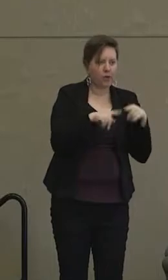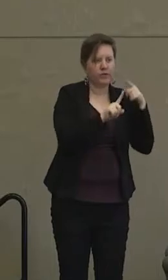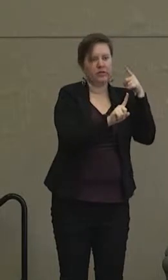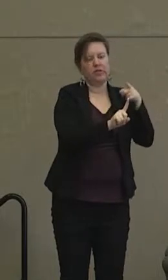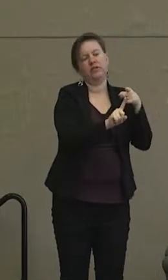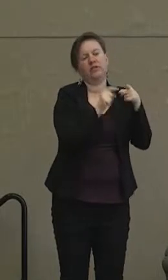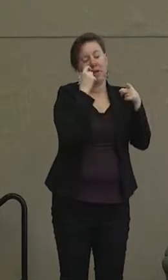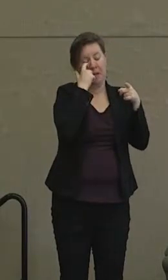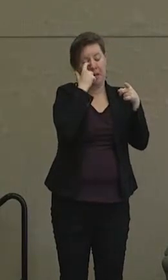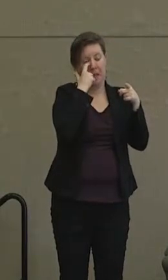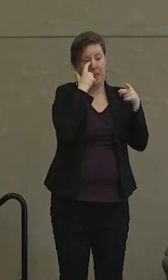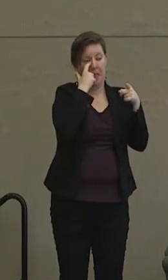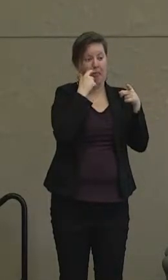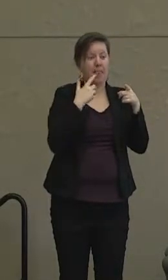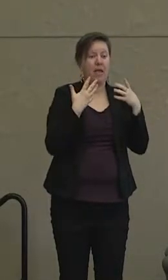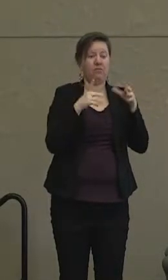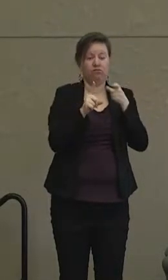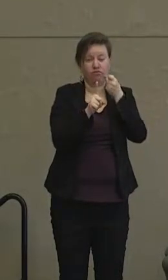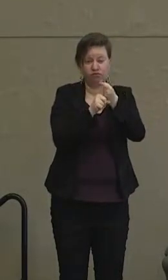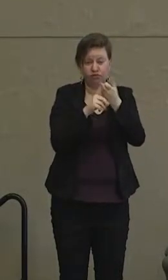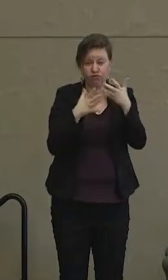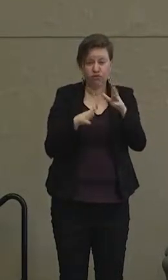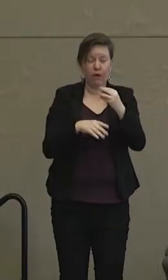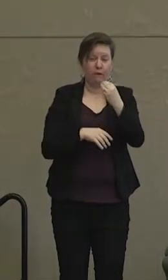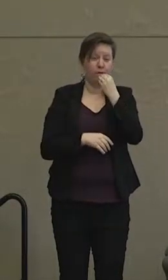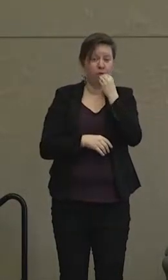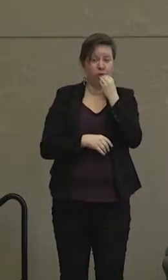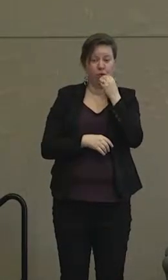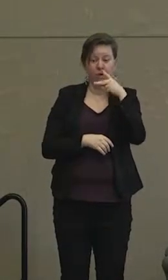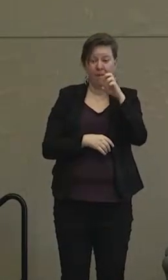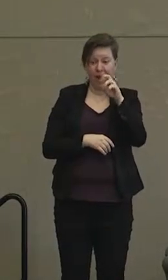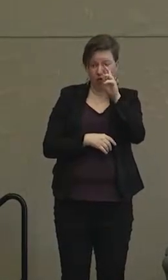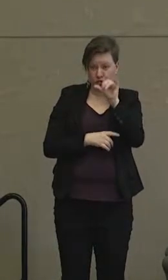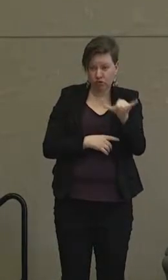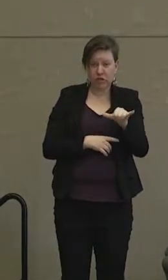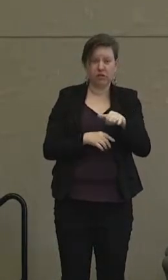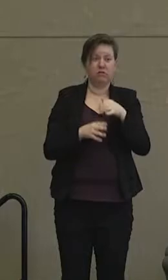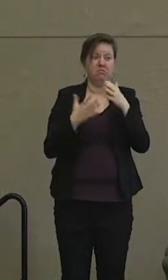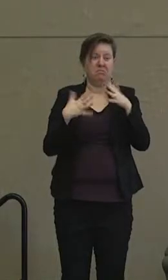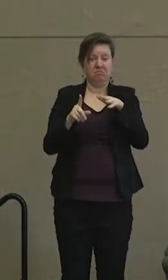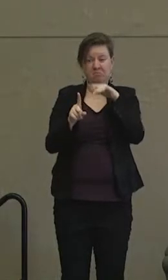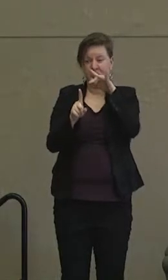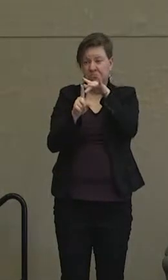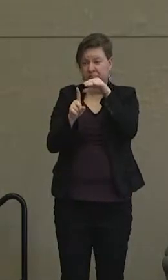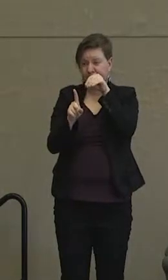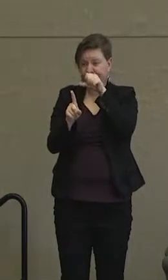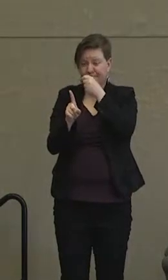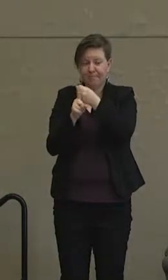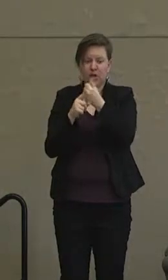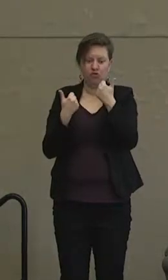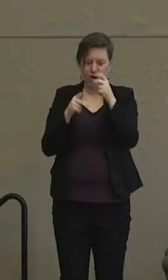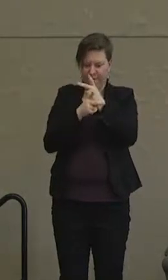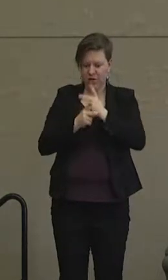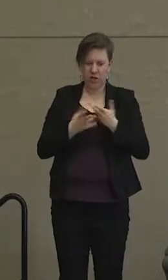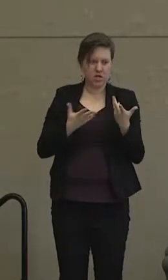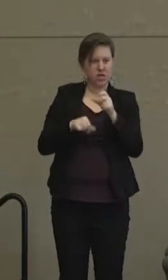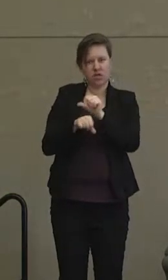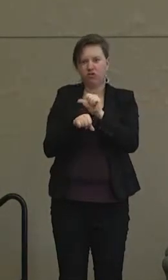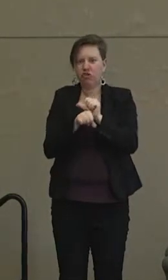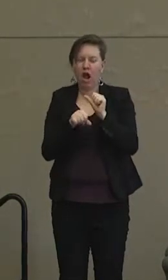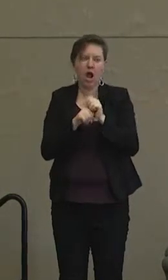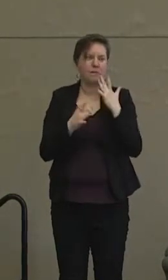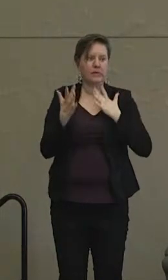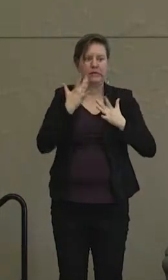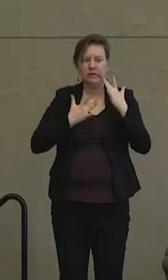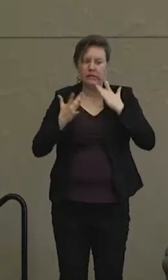around homelessness. They've been in touch with food, with the food pantry. They are trying to figure out employment issues, how